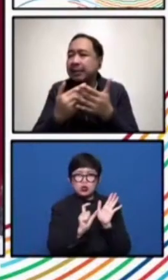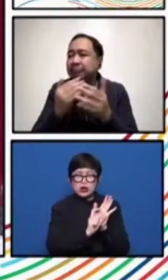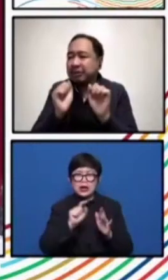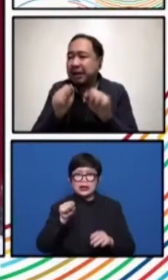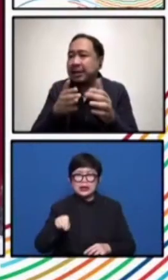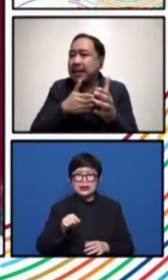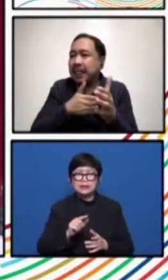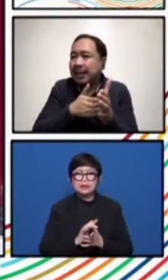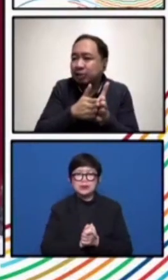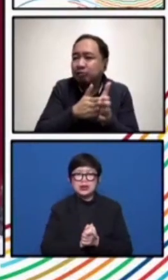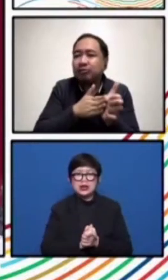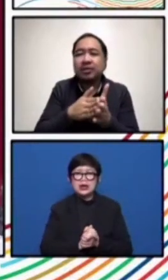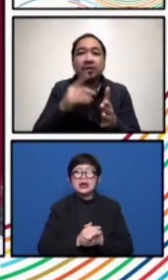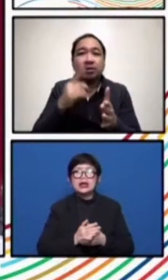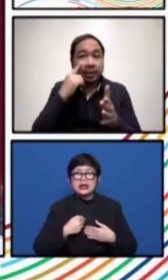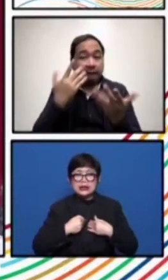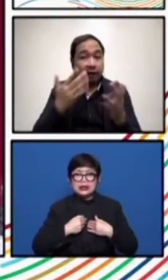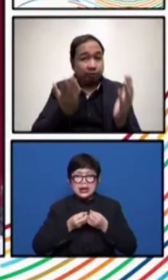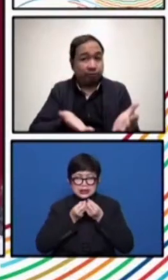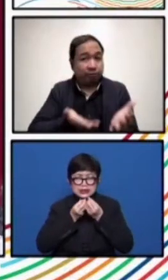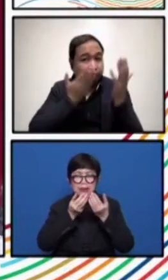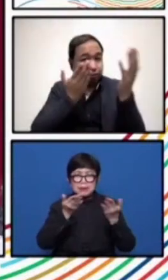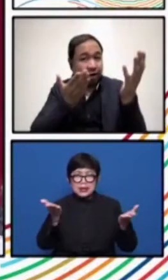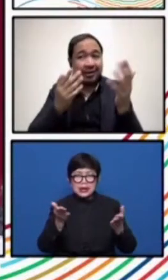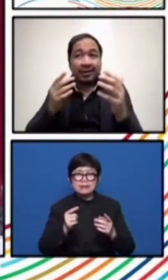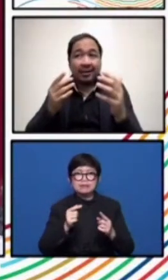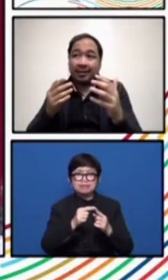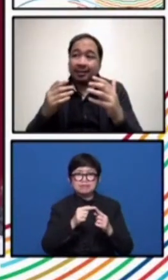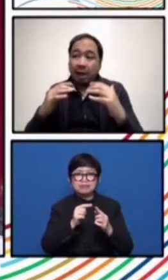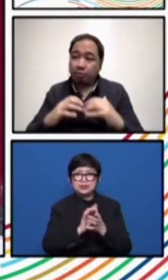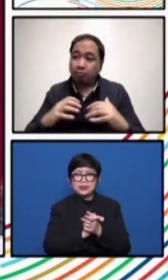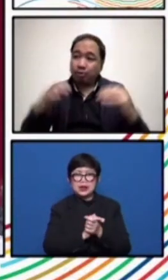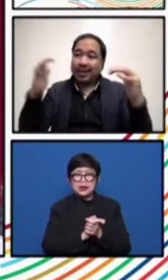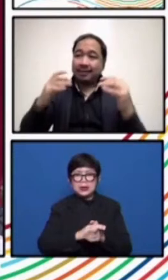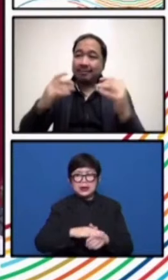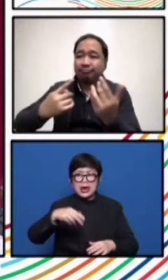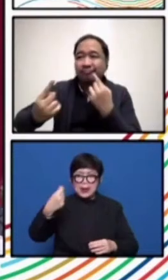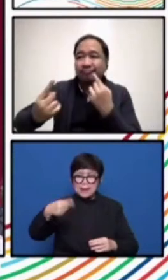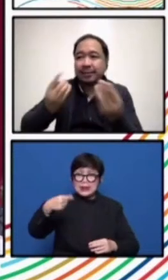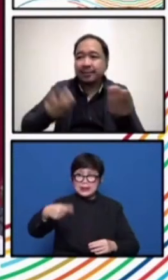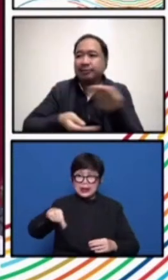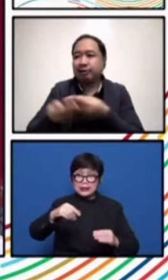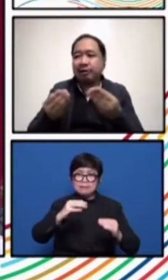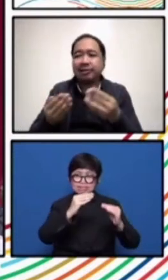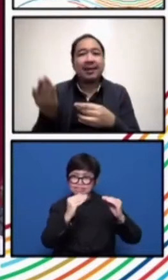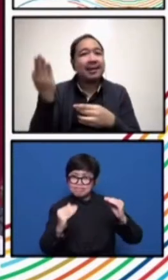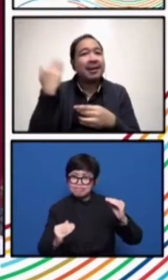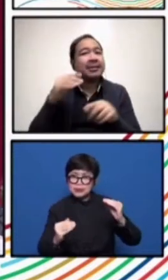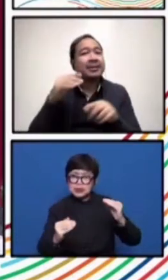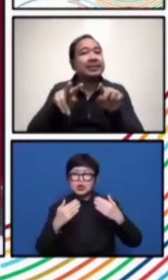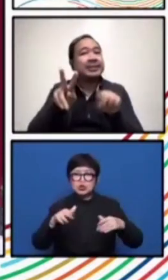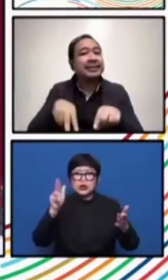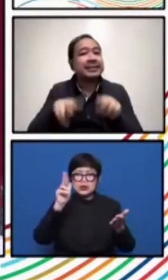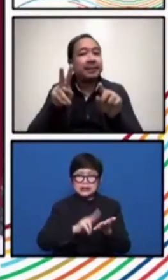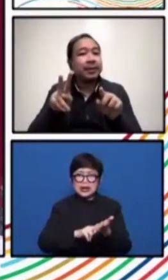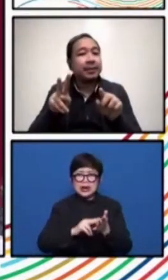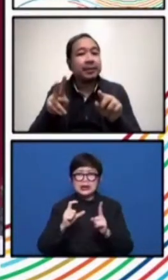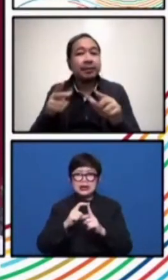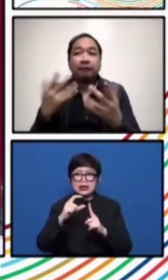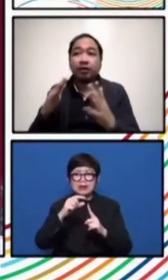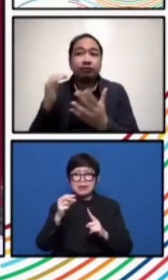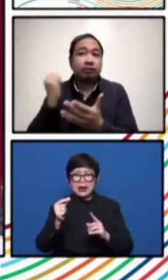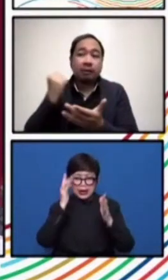cabinet and it was stable in the parliament last December and um it was